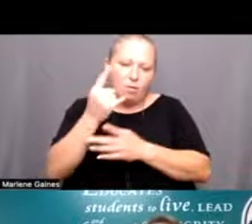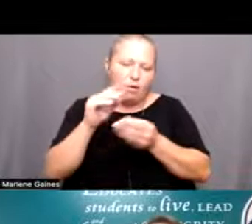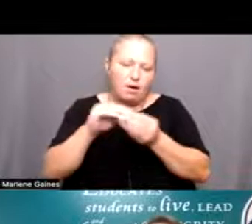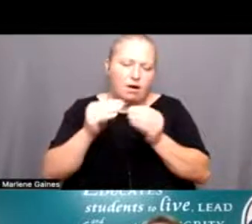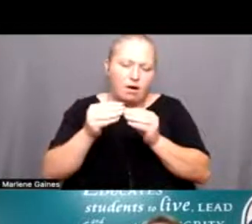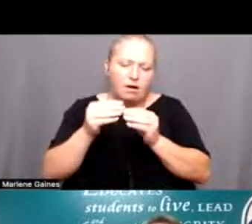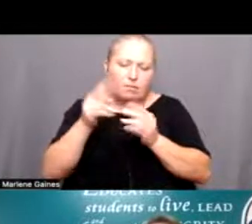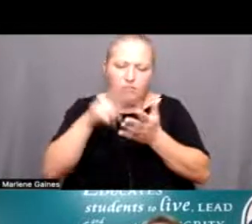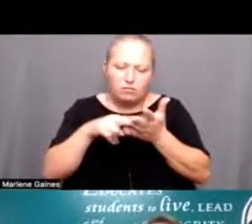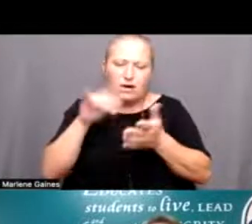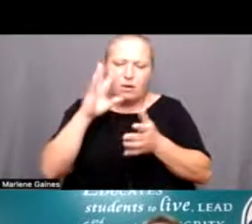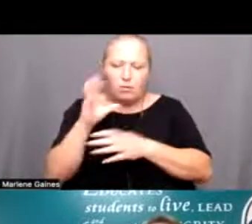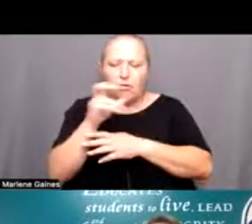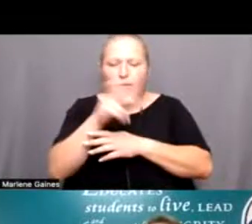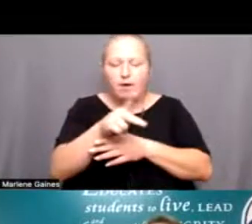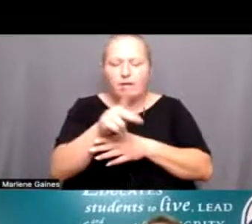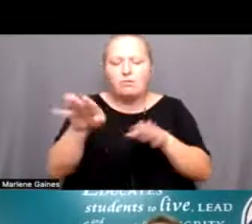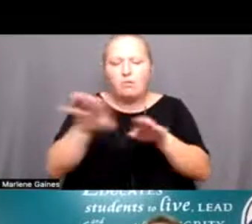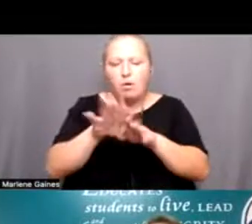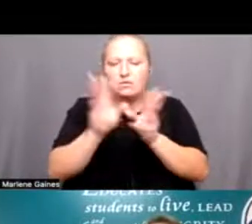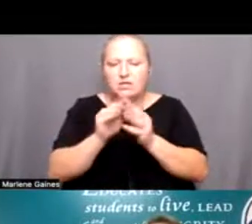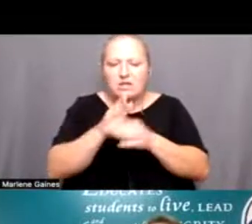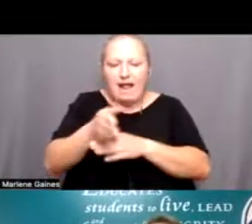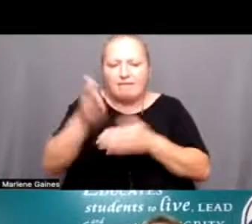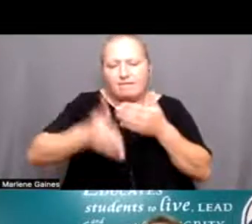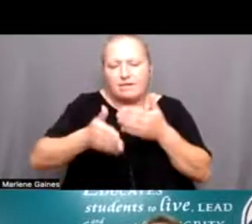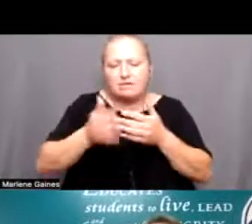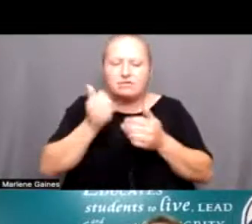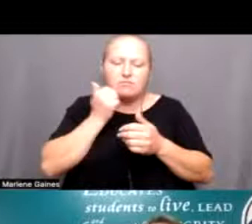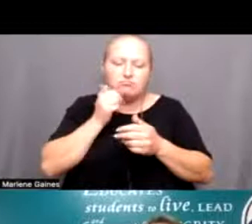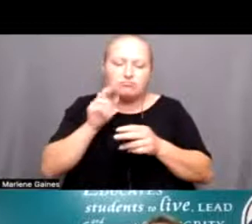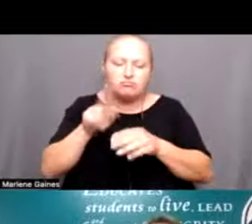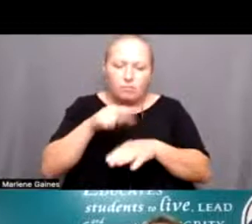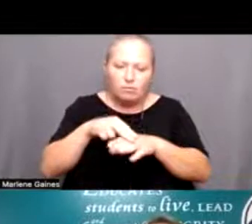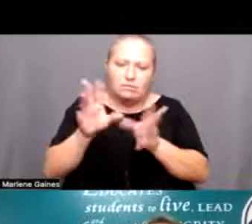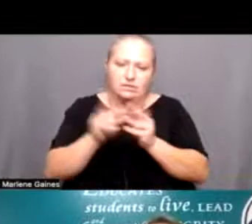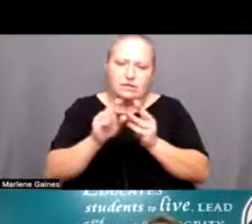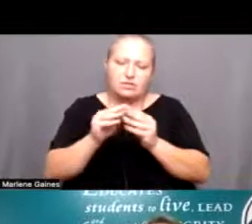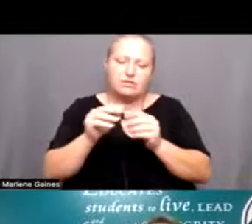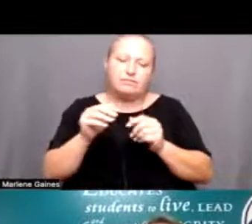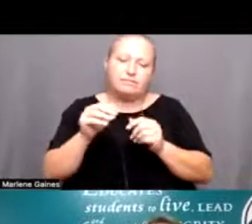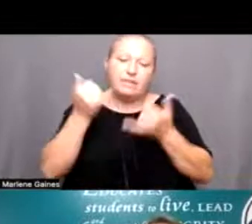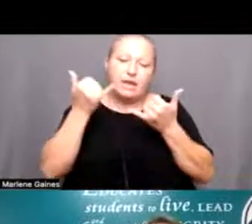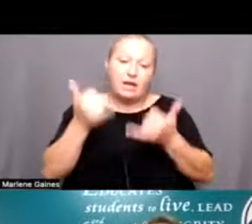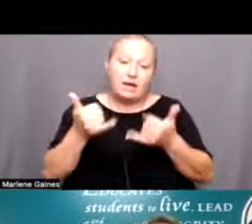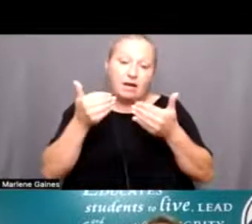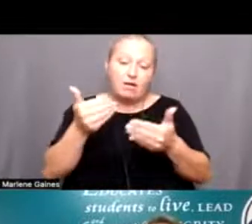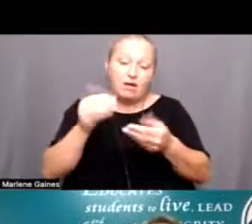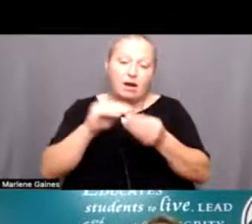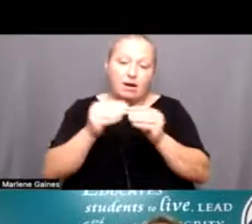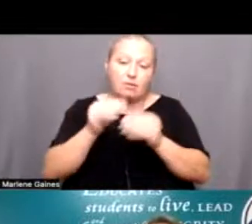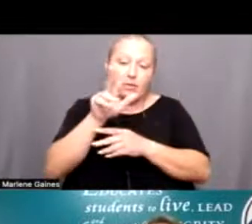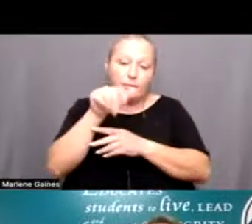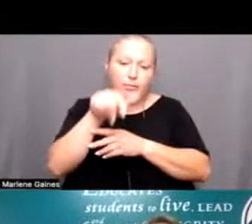will be returning to closed session after we finish the regular session. So we can now go on to item